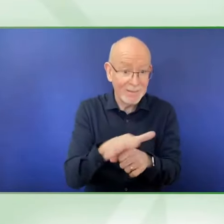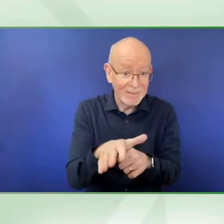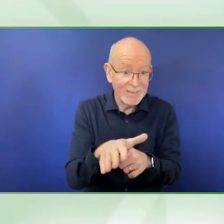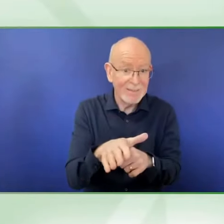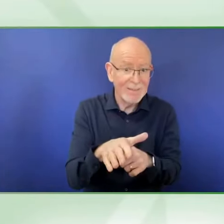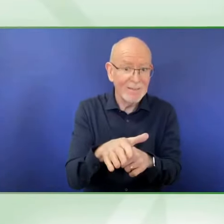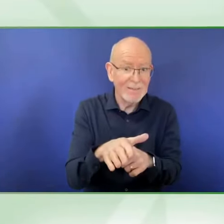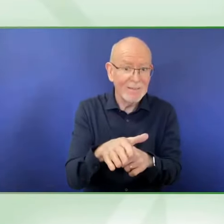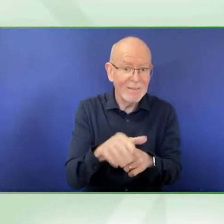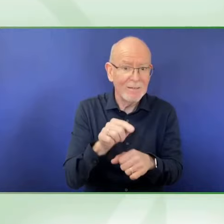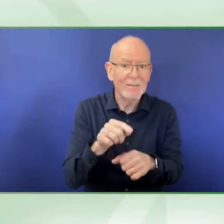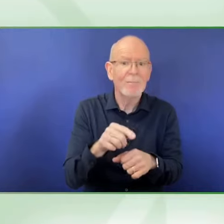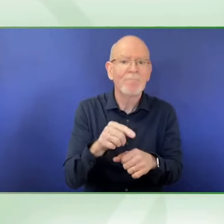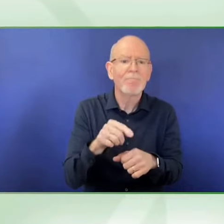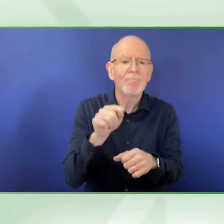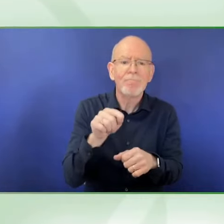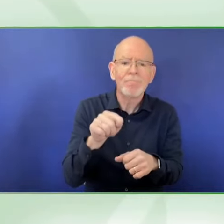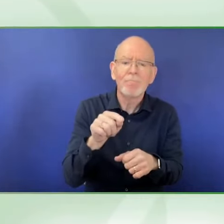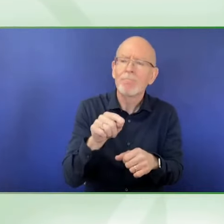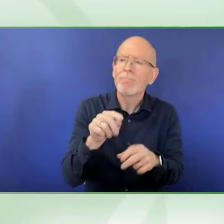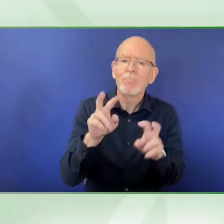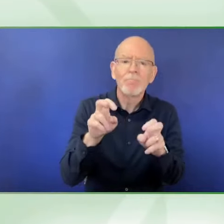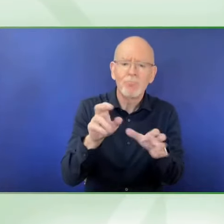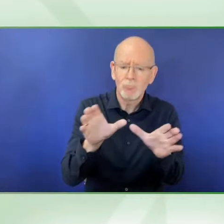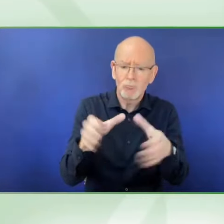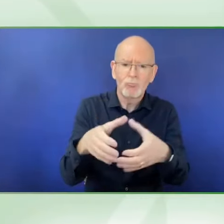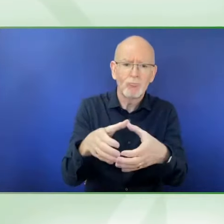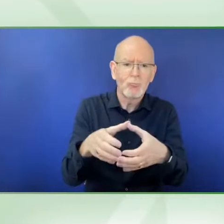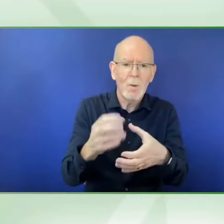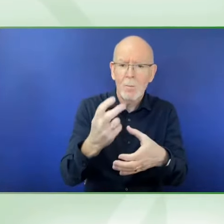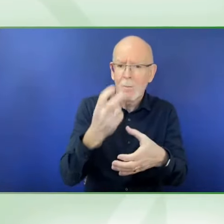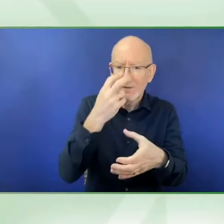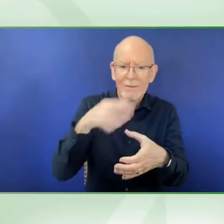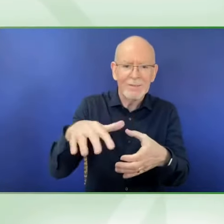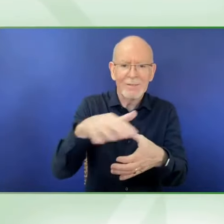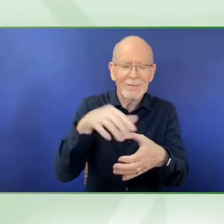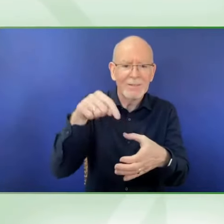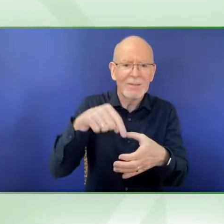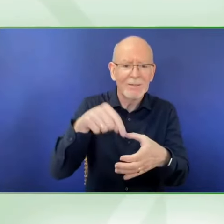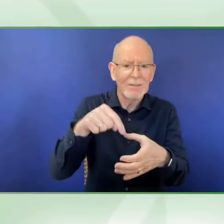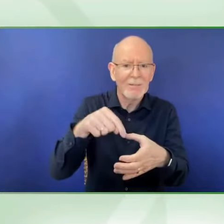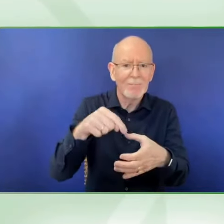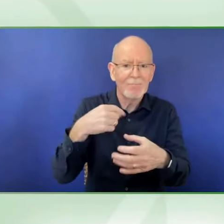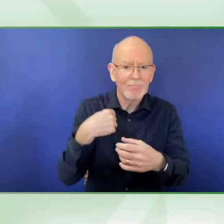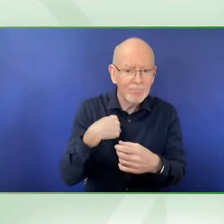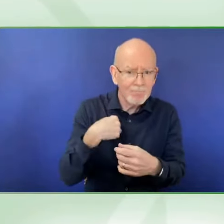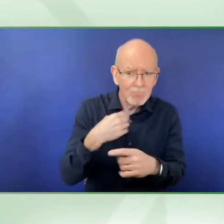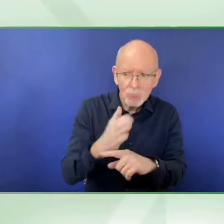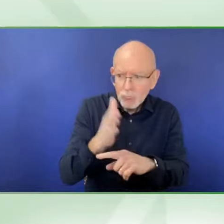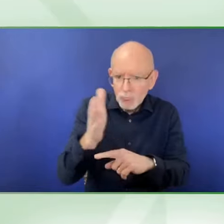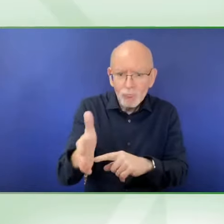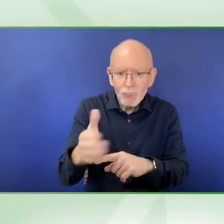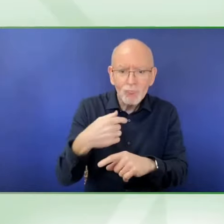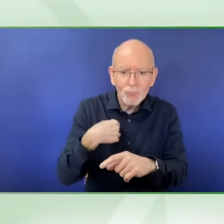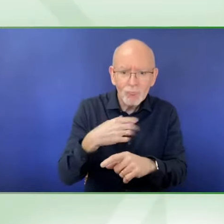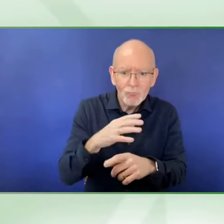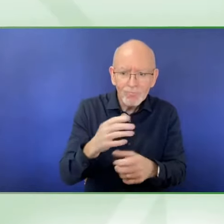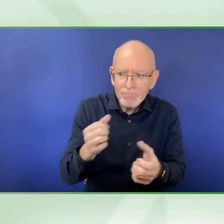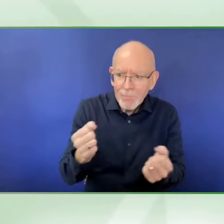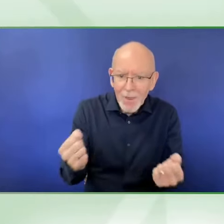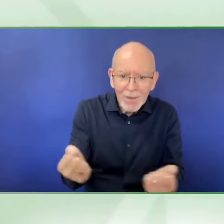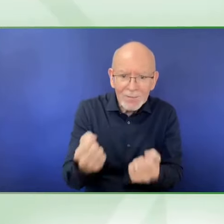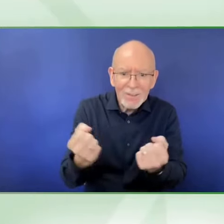that's a very important thing if you want to, you know, be kind in the sense that